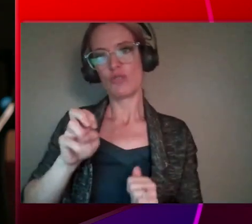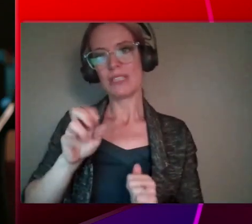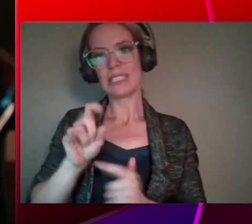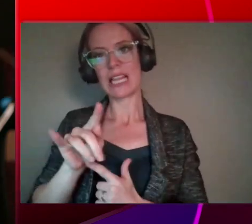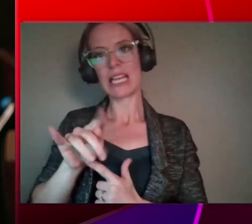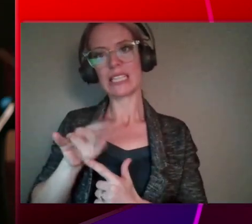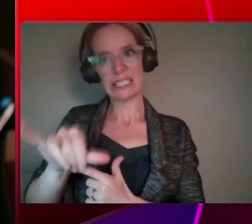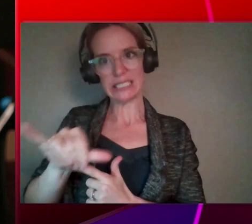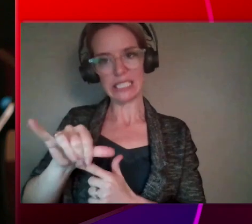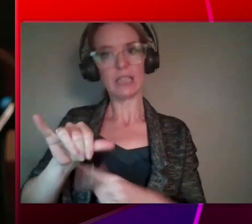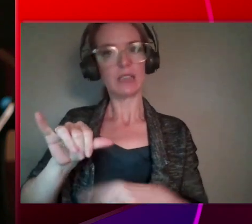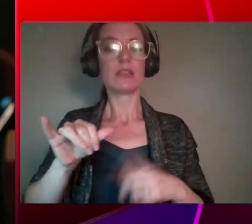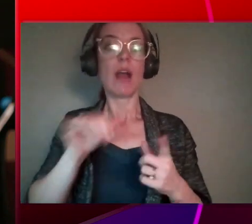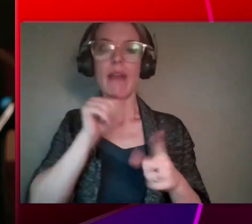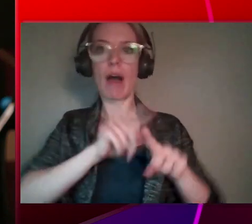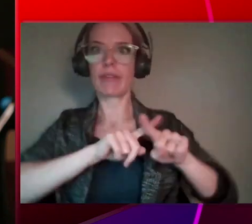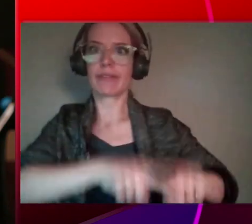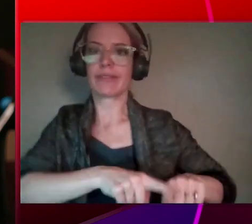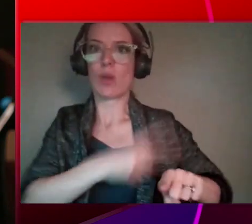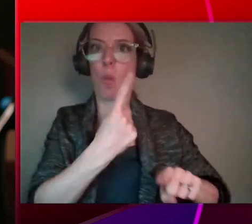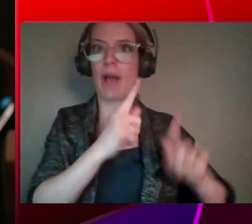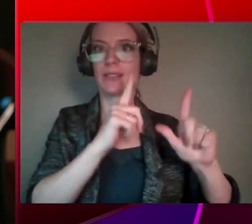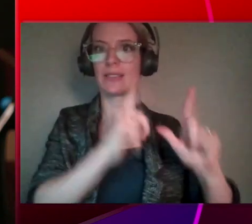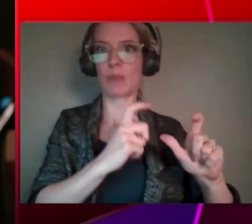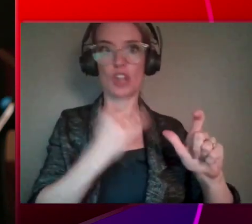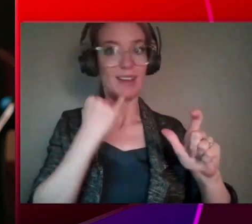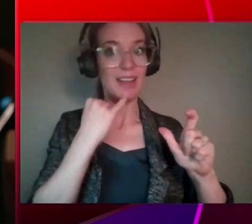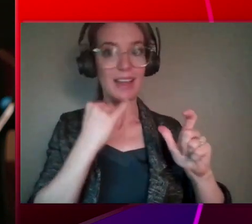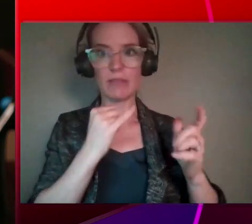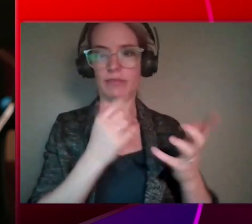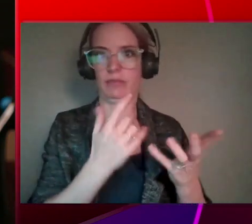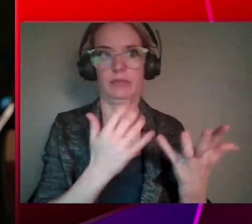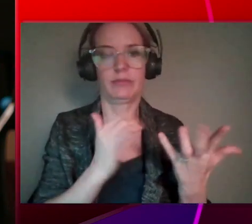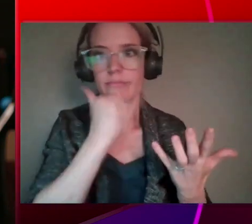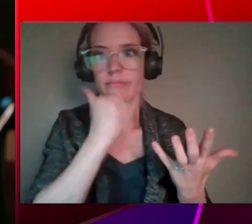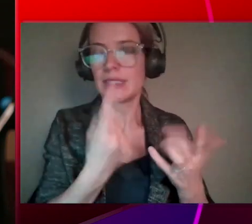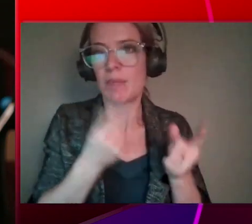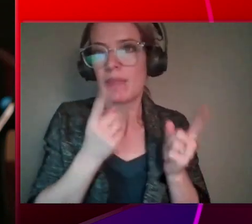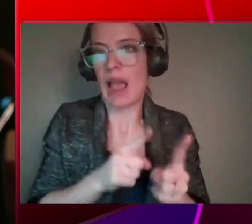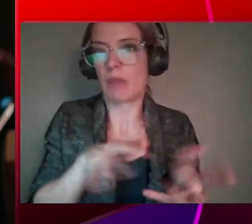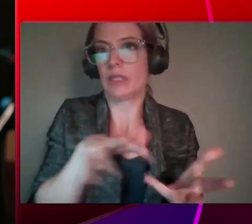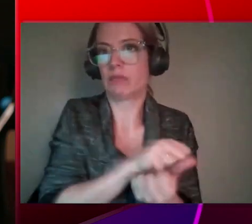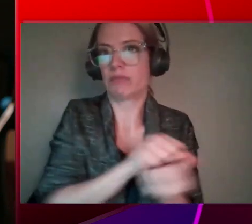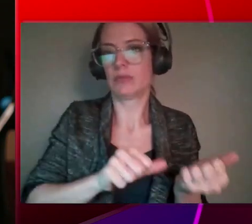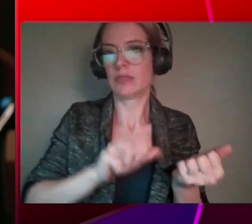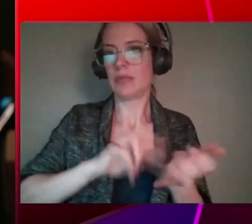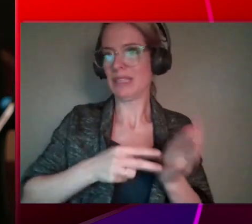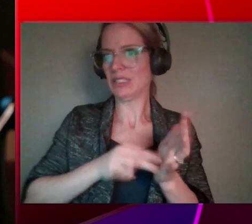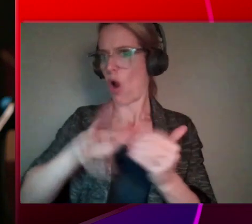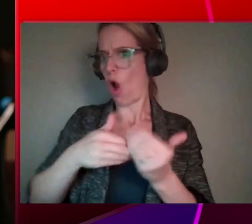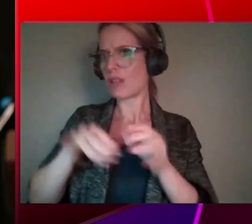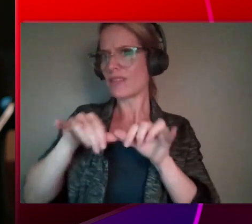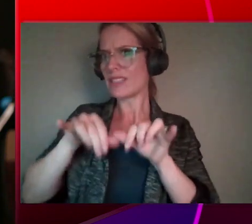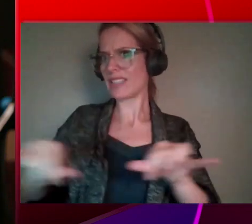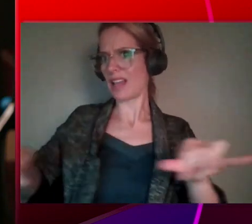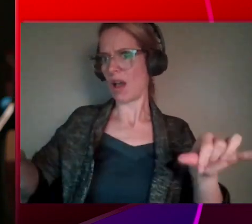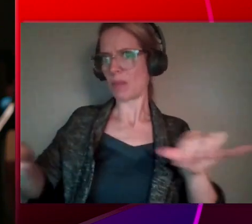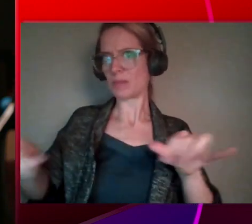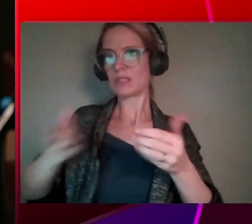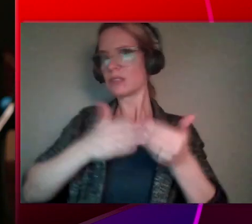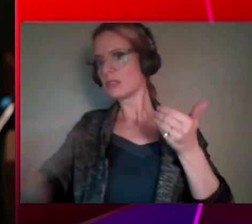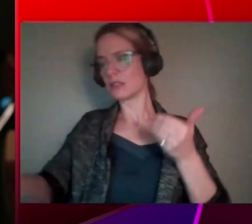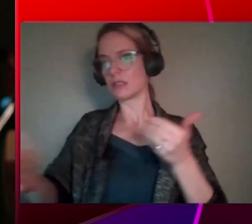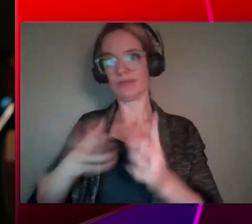one snapshot that if something were to happen to that snapshot, then all of your subsequent scale-ups are impacted. So we take